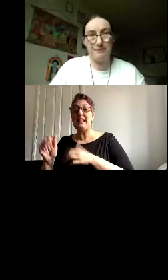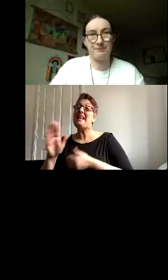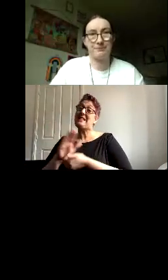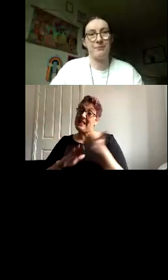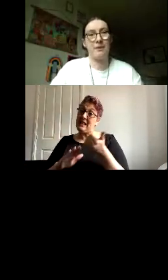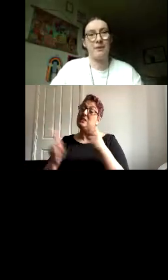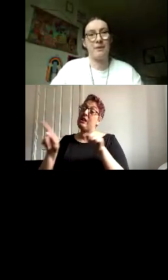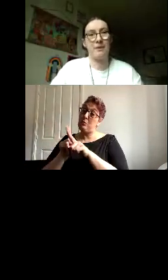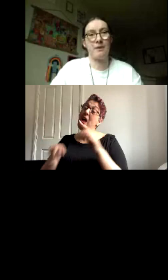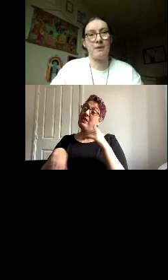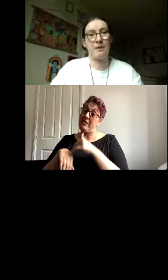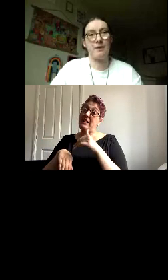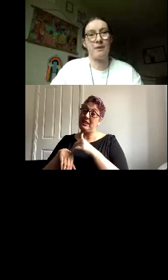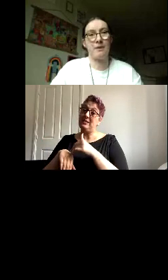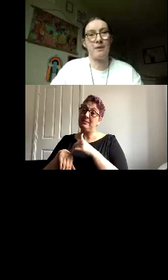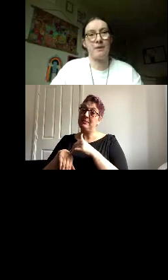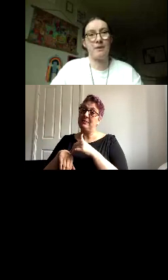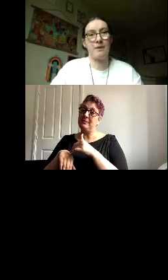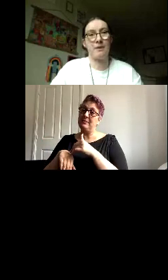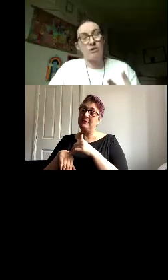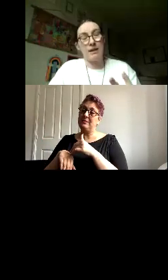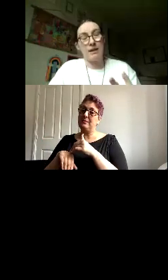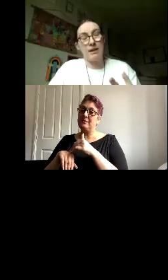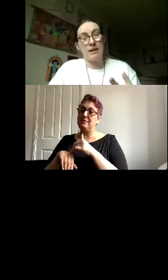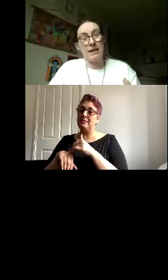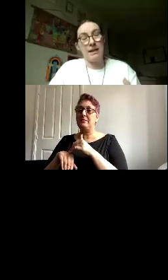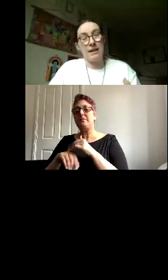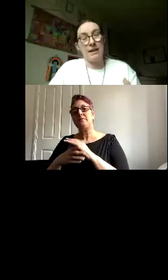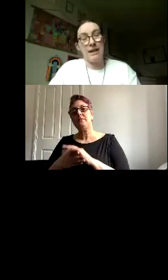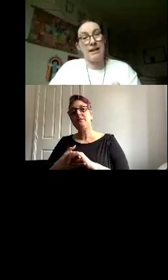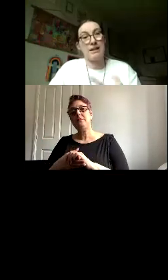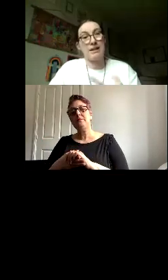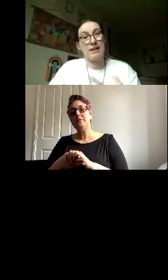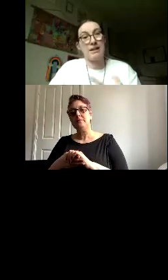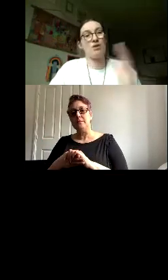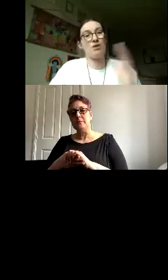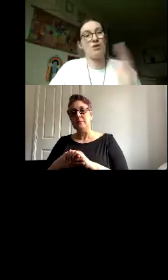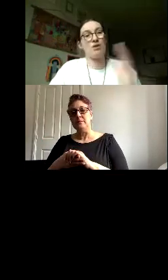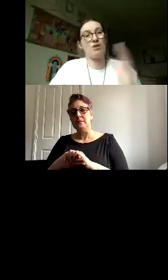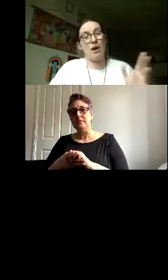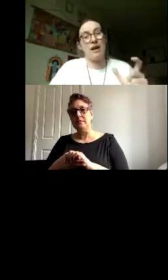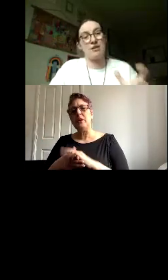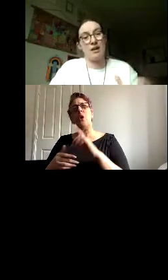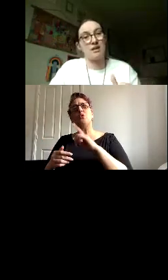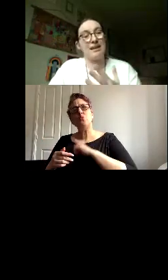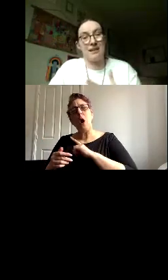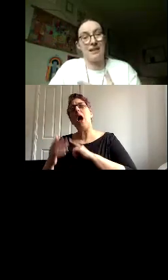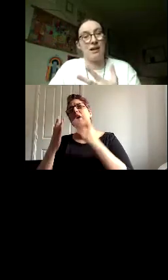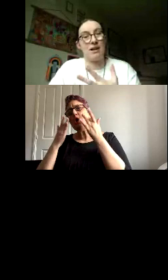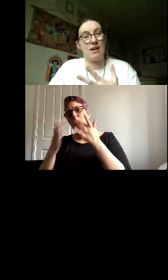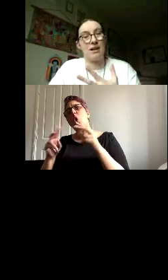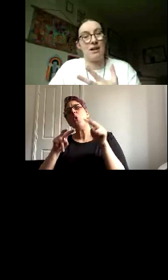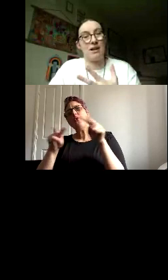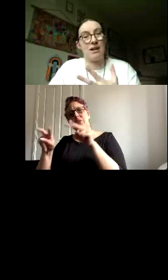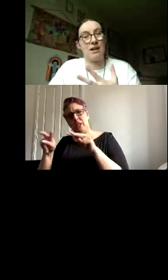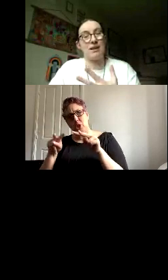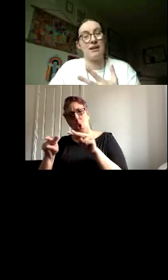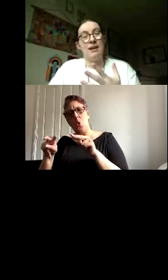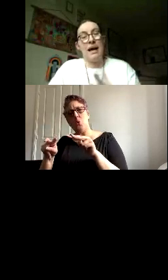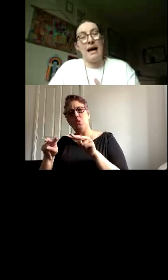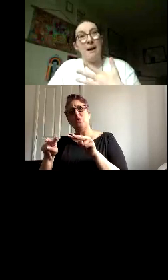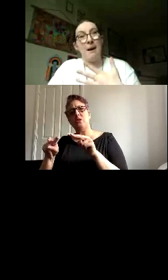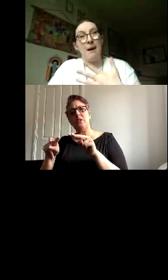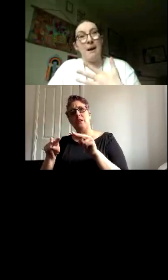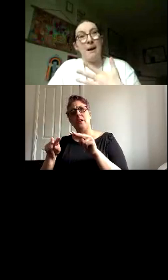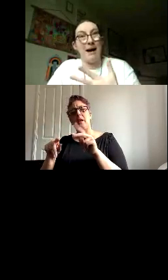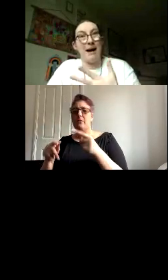well. It's really important, and it's why I always show those videos at the start with any teaching